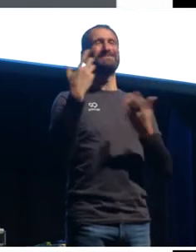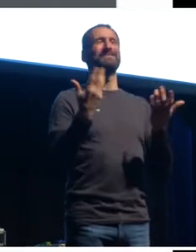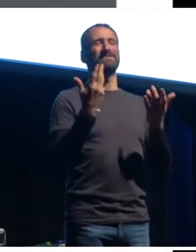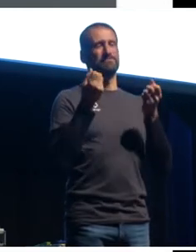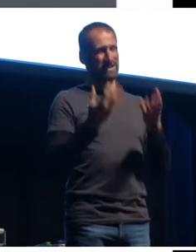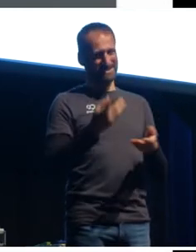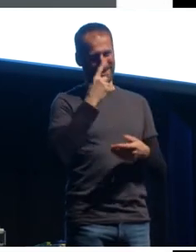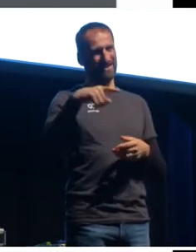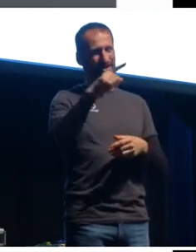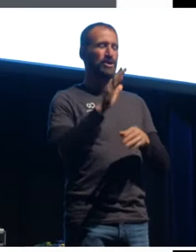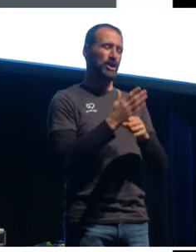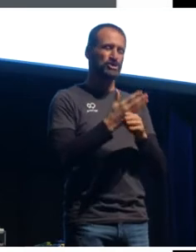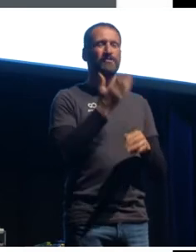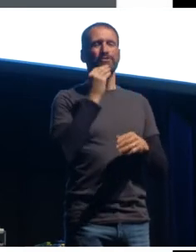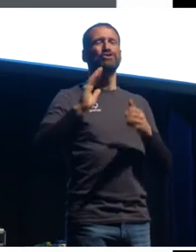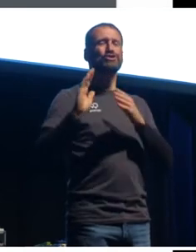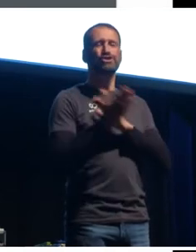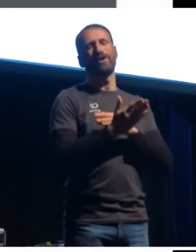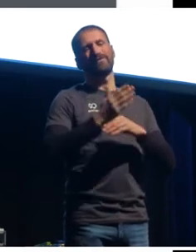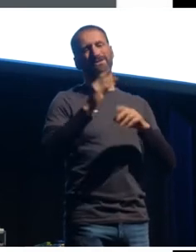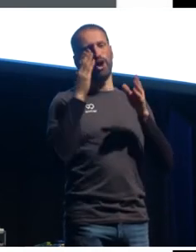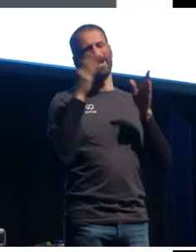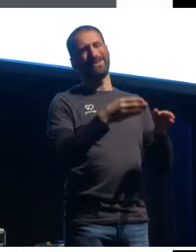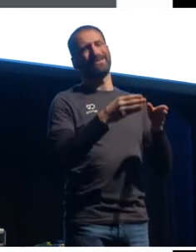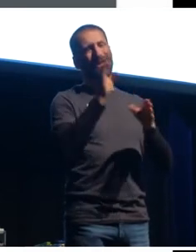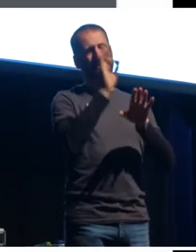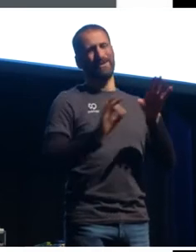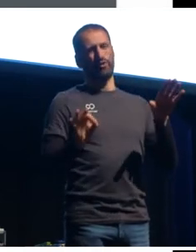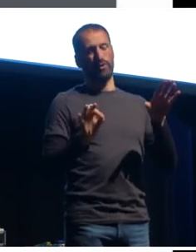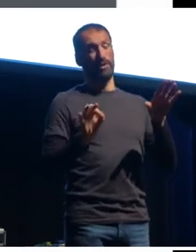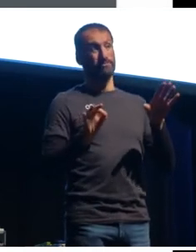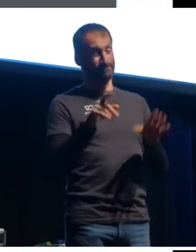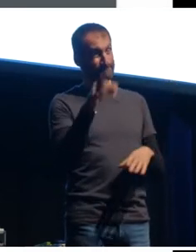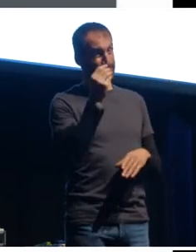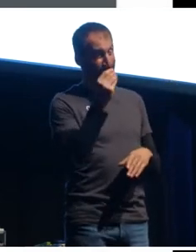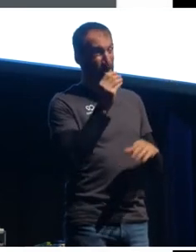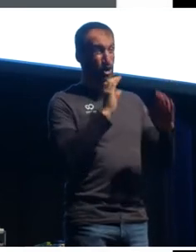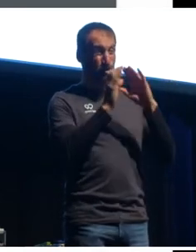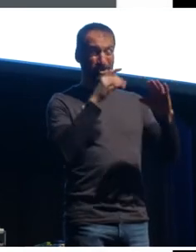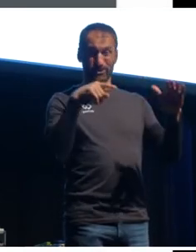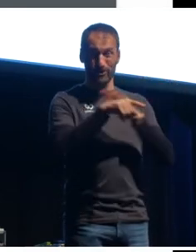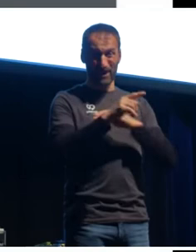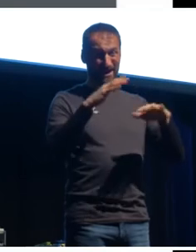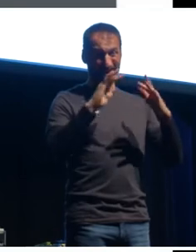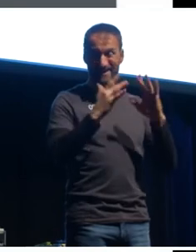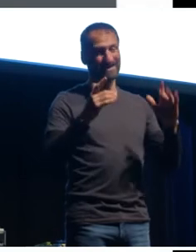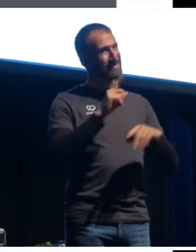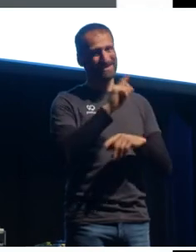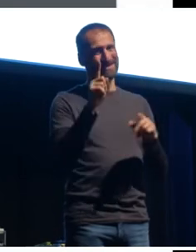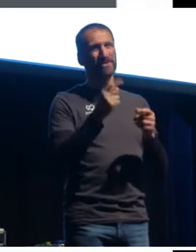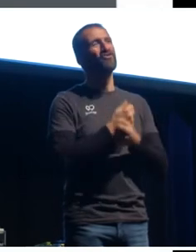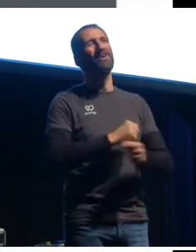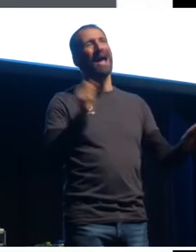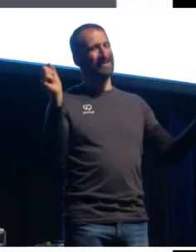decide to go in a service-oriented architecture. You realize that the communication through the network is not free, and it can actually be